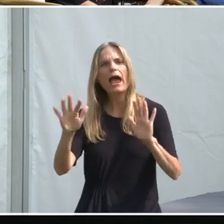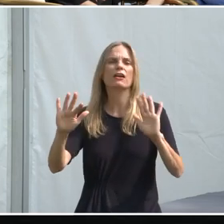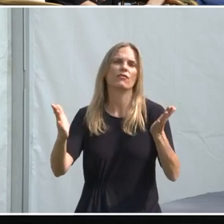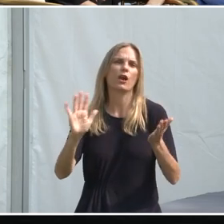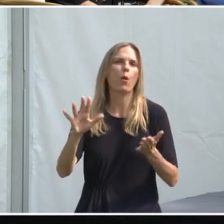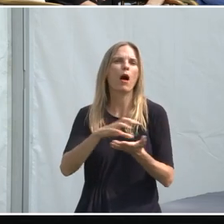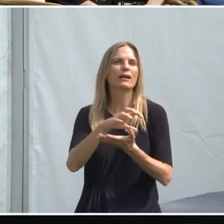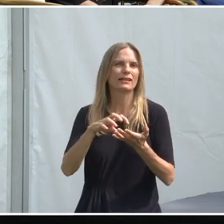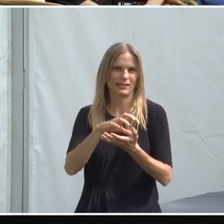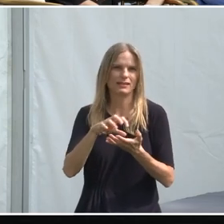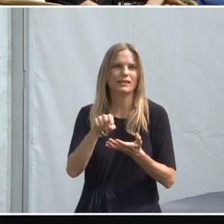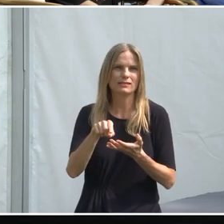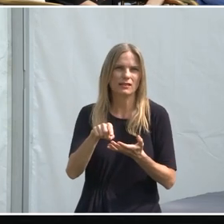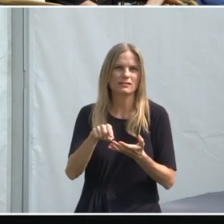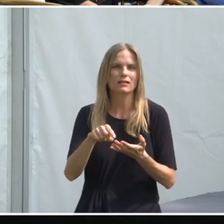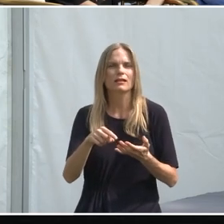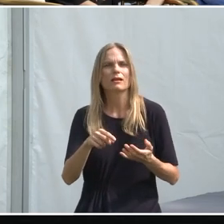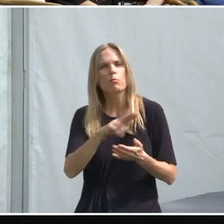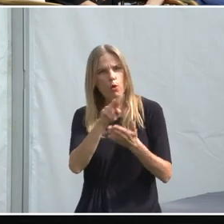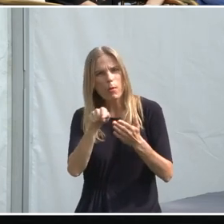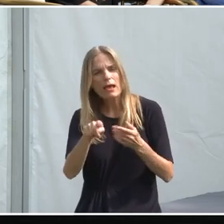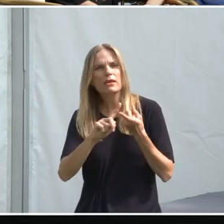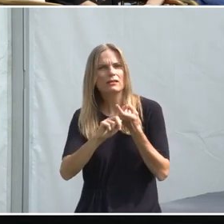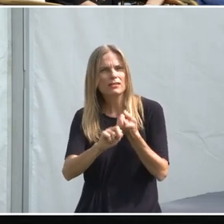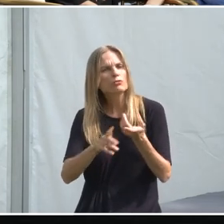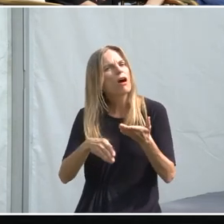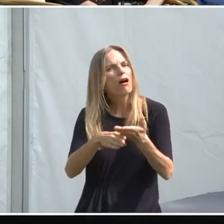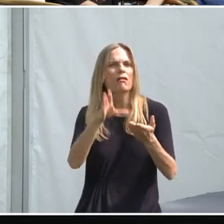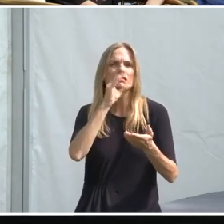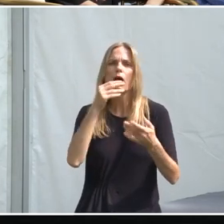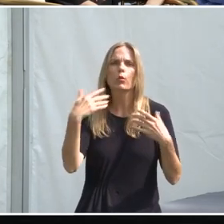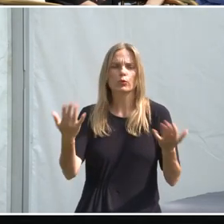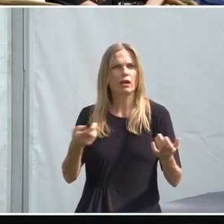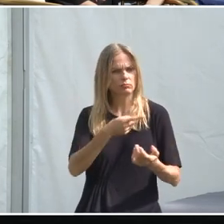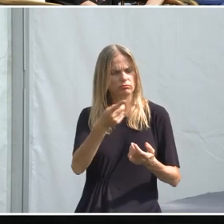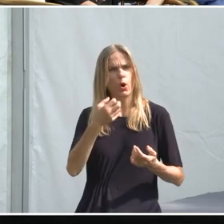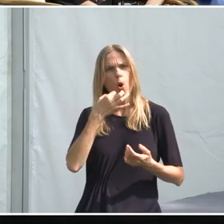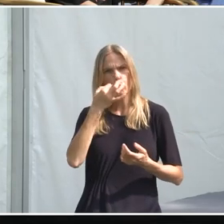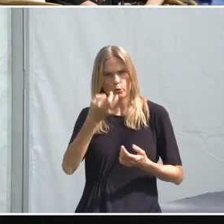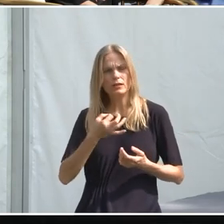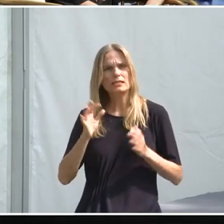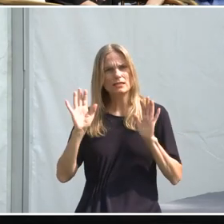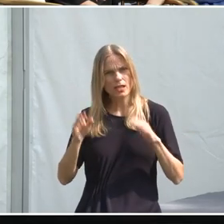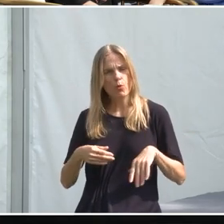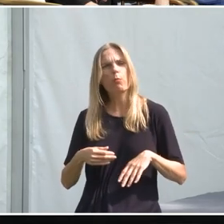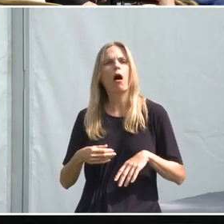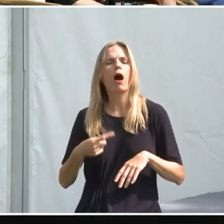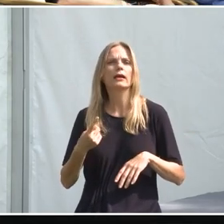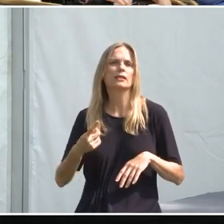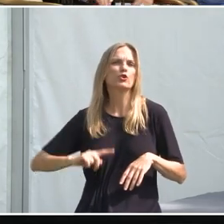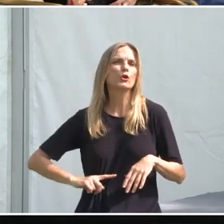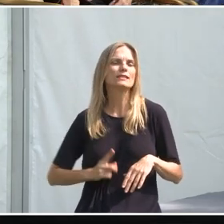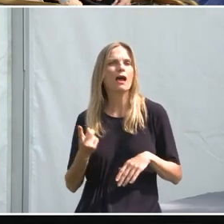facing. And can I start with you, Art? You've mentioned a couple of times around social support structures, and